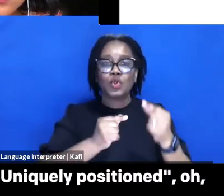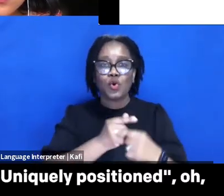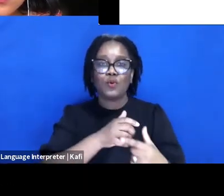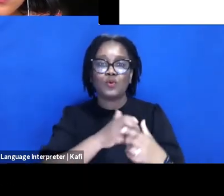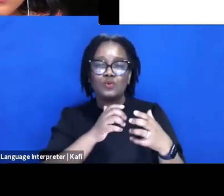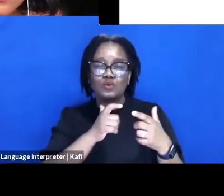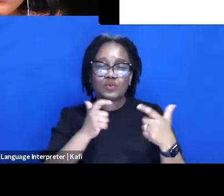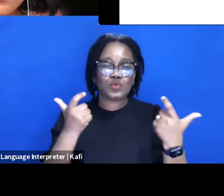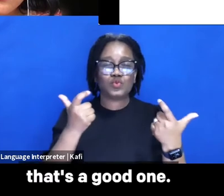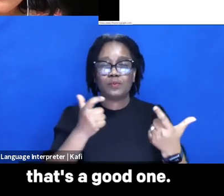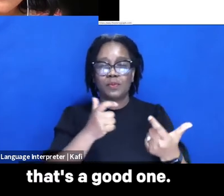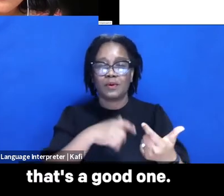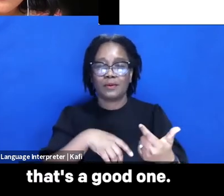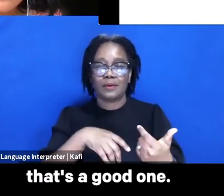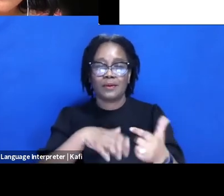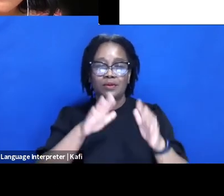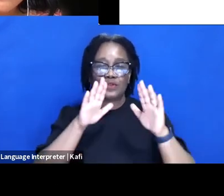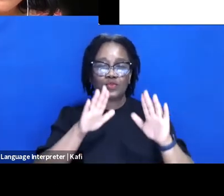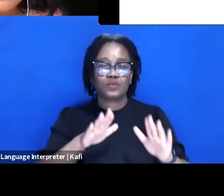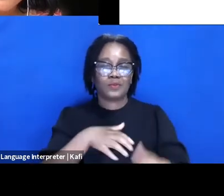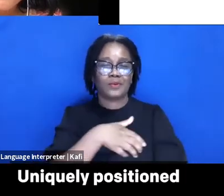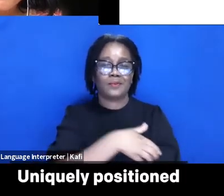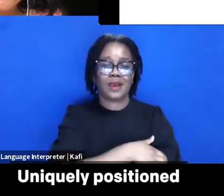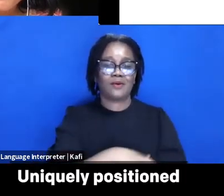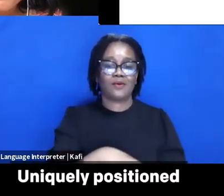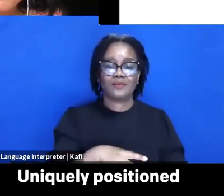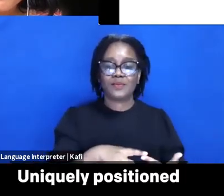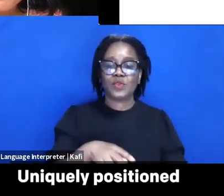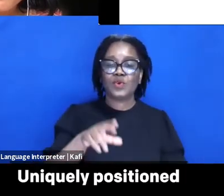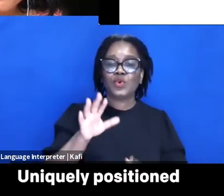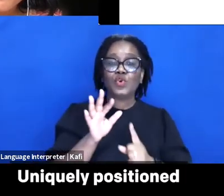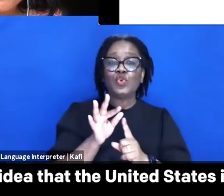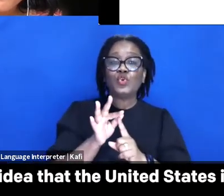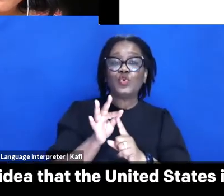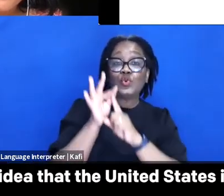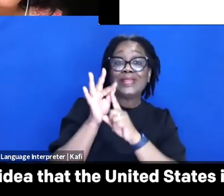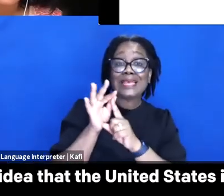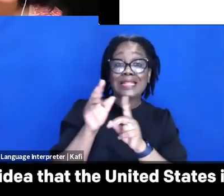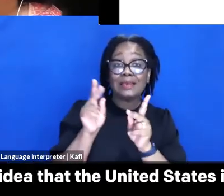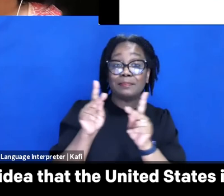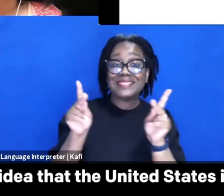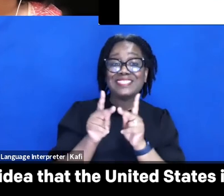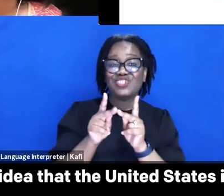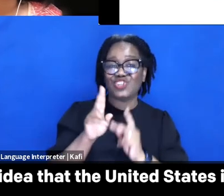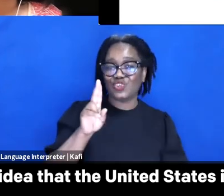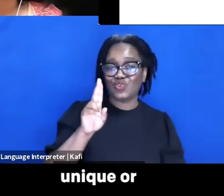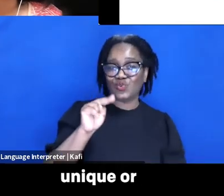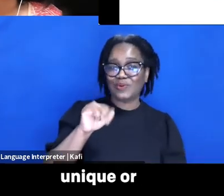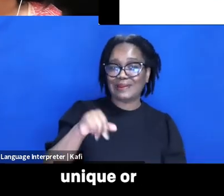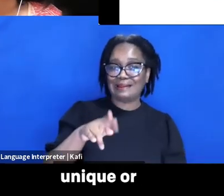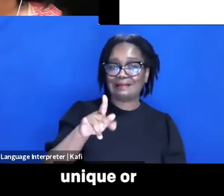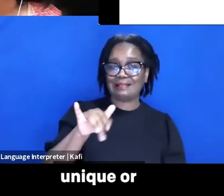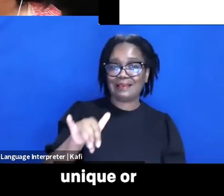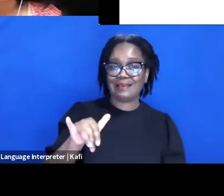Uniquely positioned, ooh, that's a good one. Uniquely positioned, this idea that the United States is